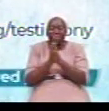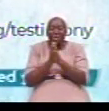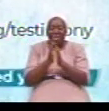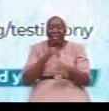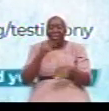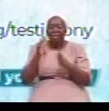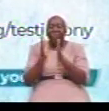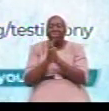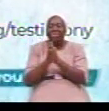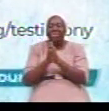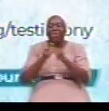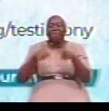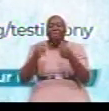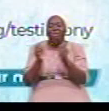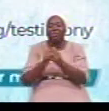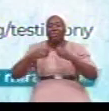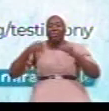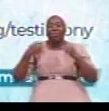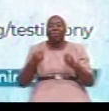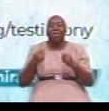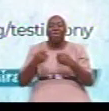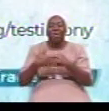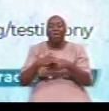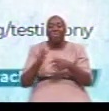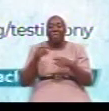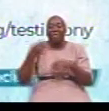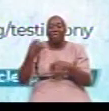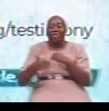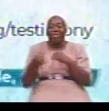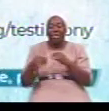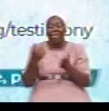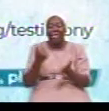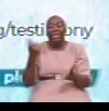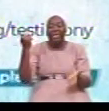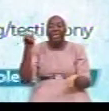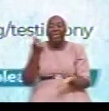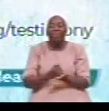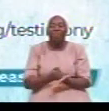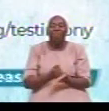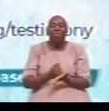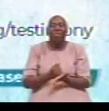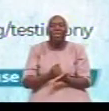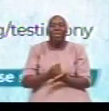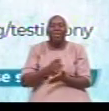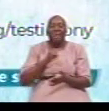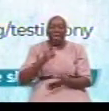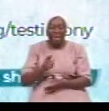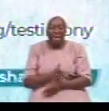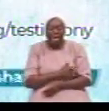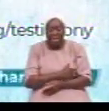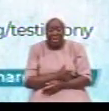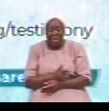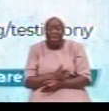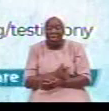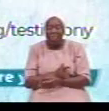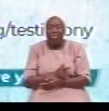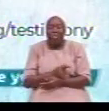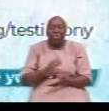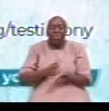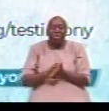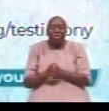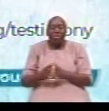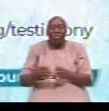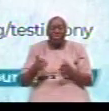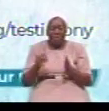prayers went with power. And after the final amen, her labor contraction became more frequent, and